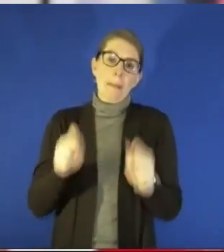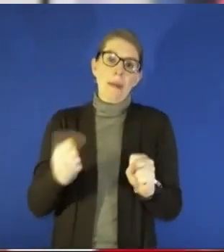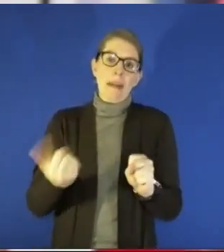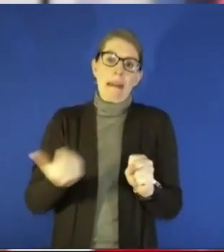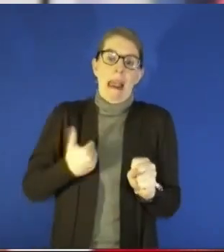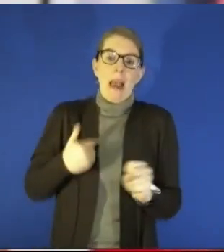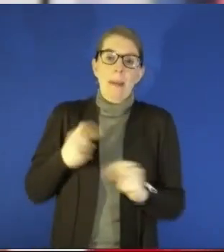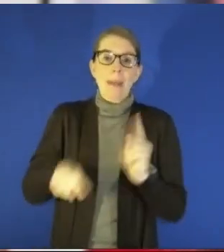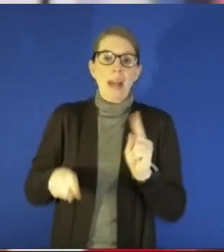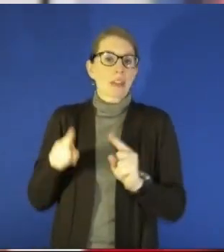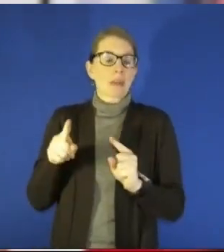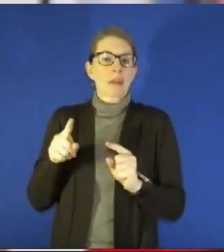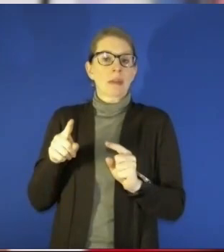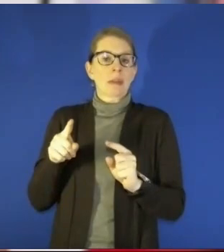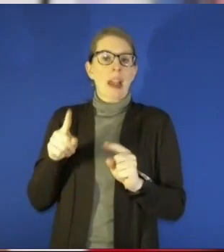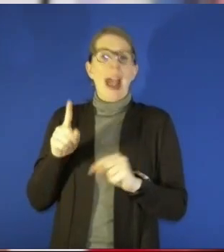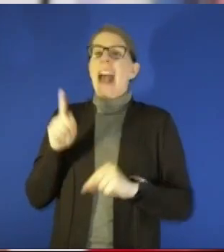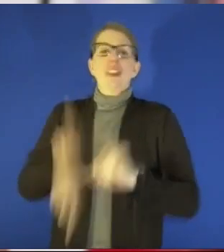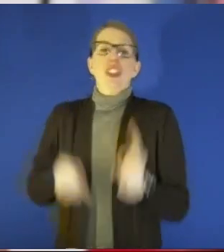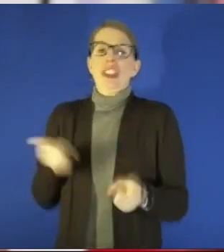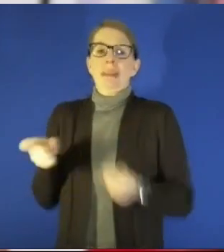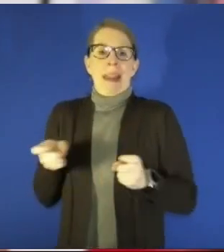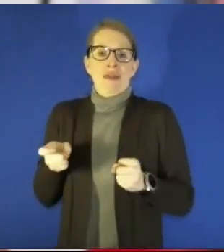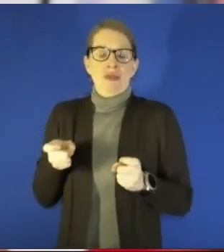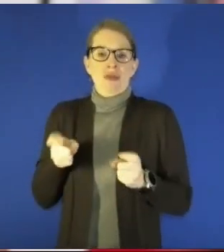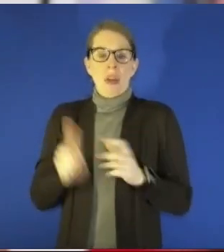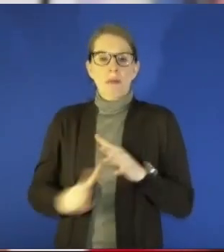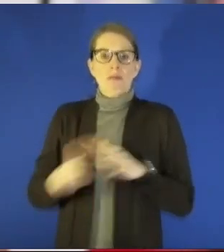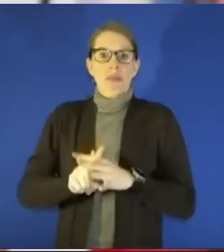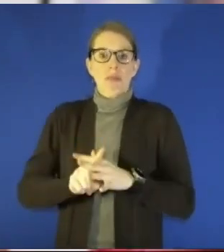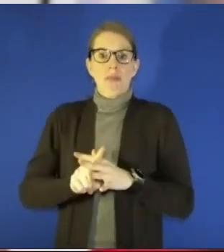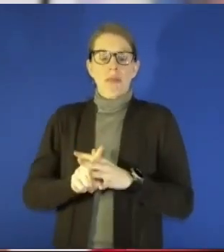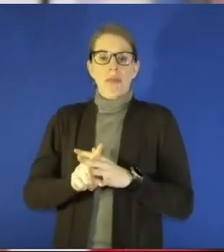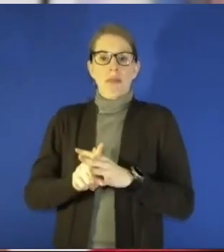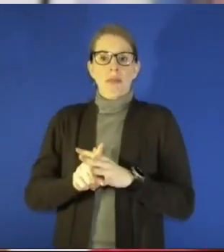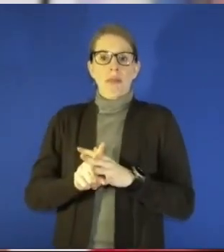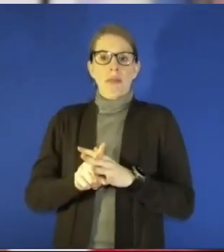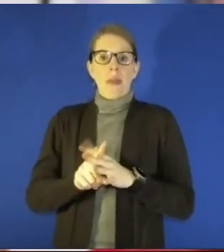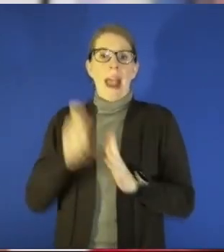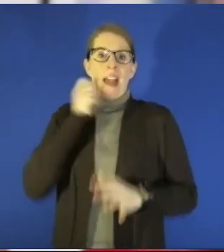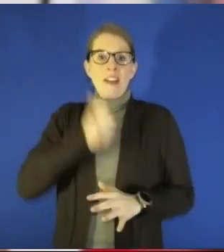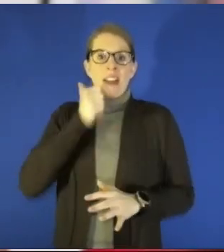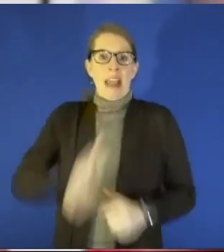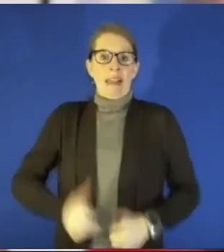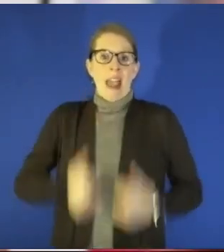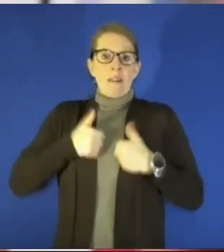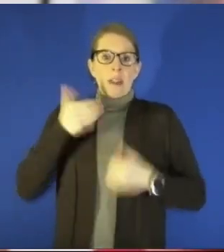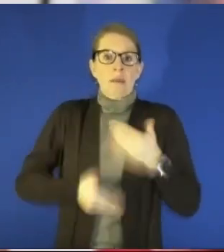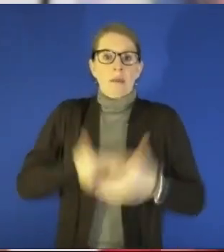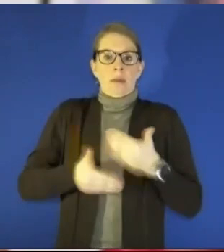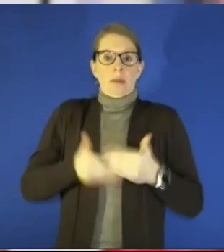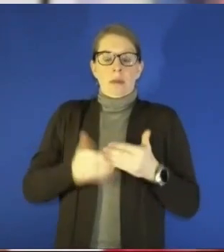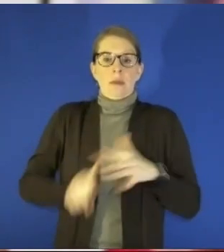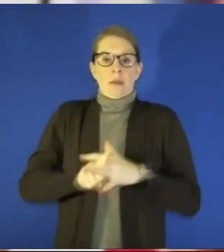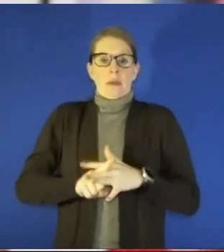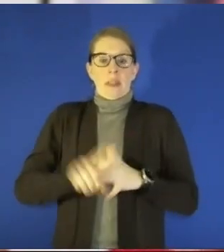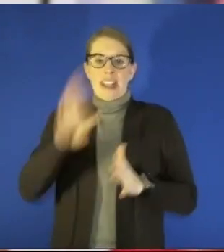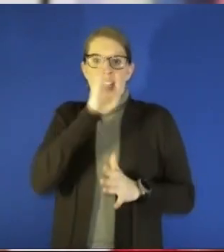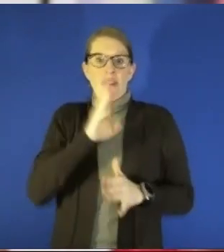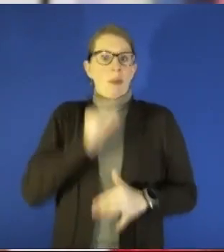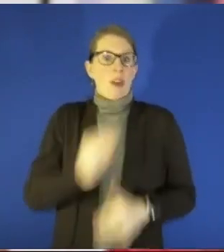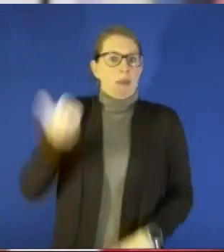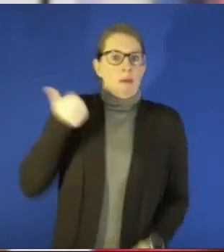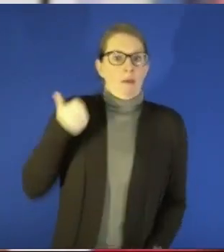manageable state. And then it started representing itself in my day-to-day life in a way that I had never